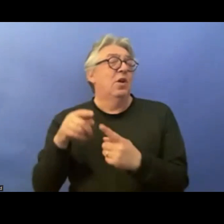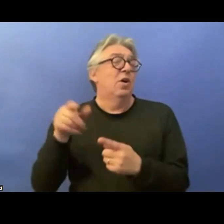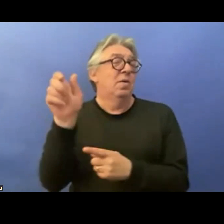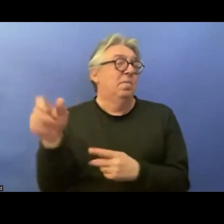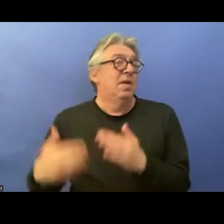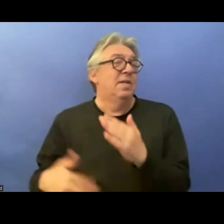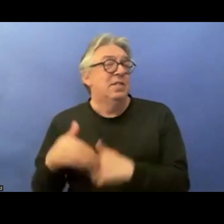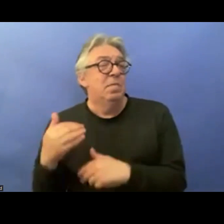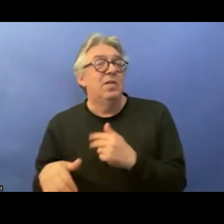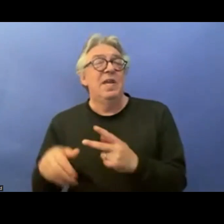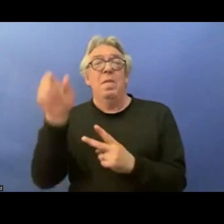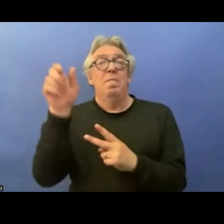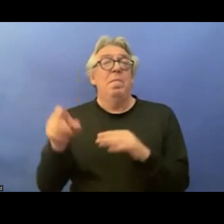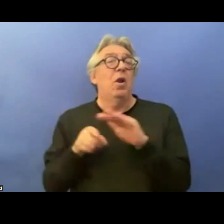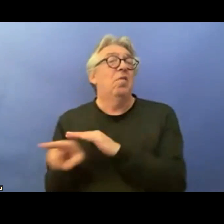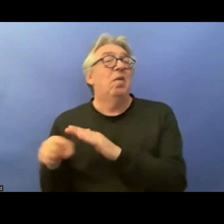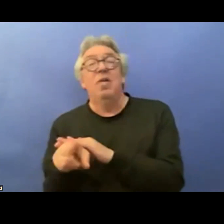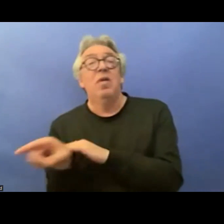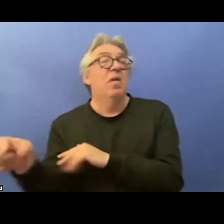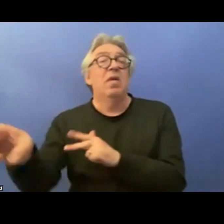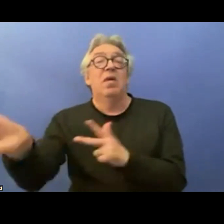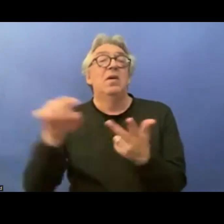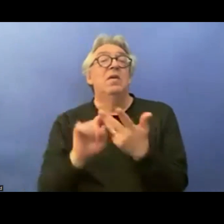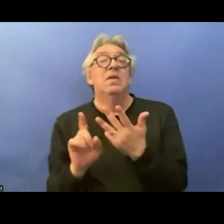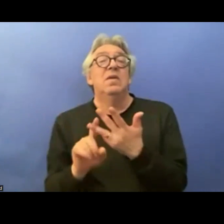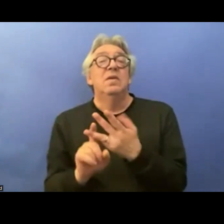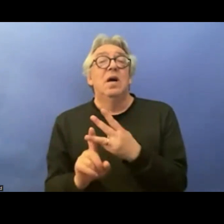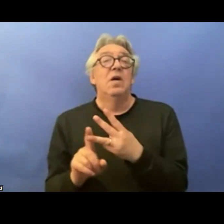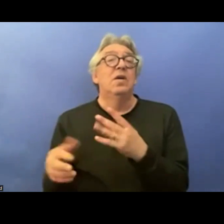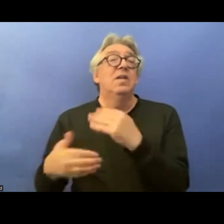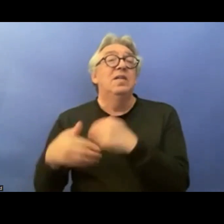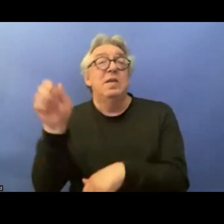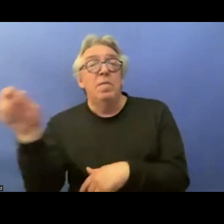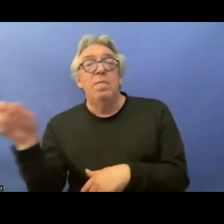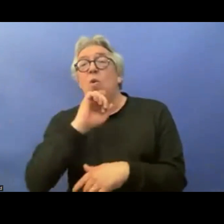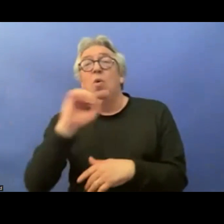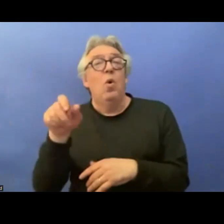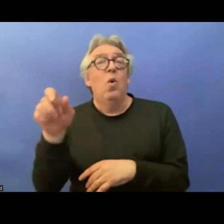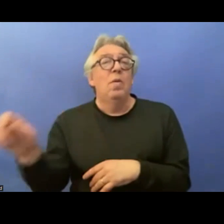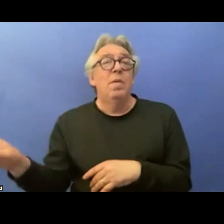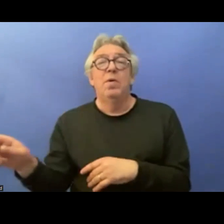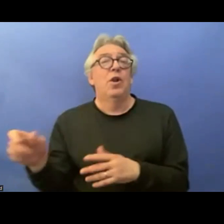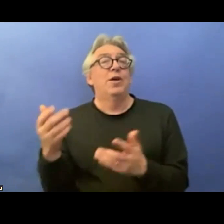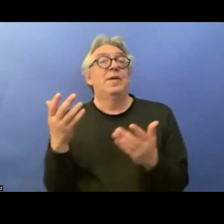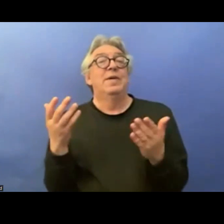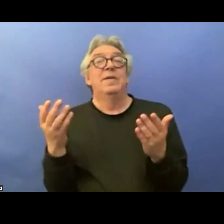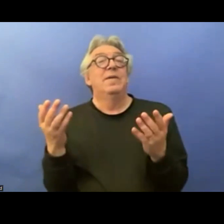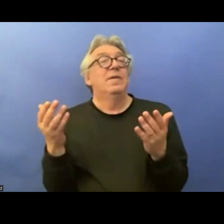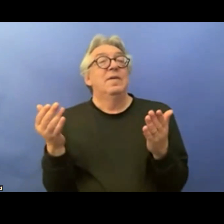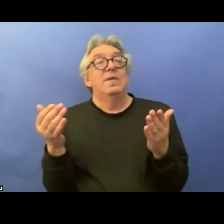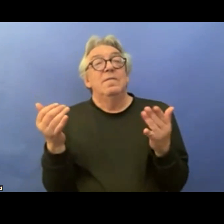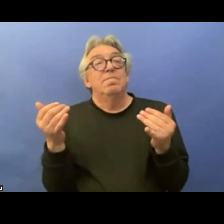and those displaced is still reflected either in the document itself or as a link out from the